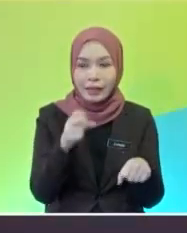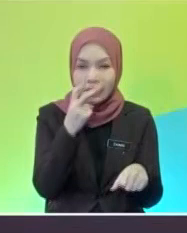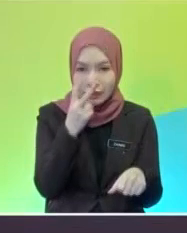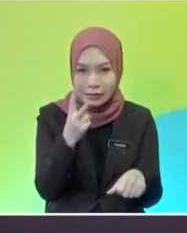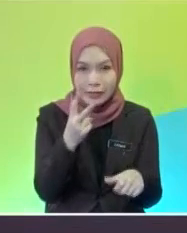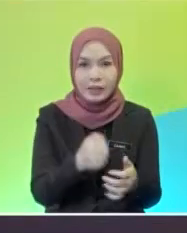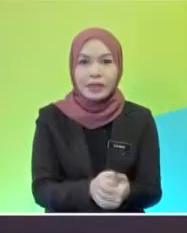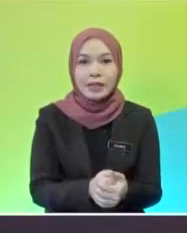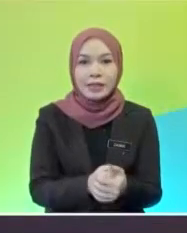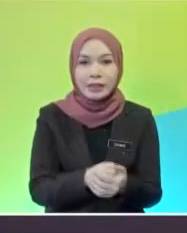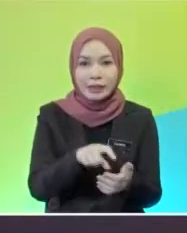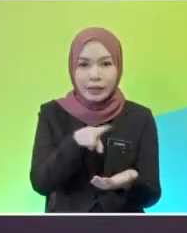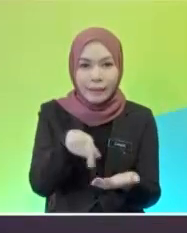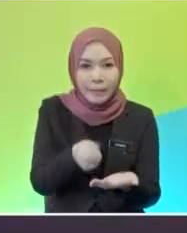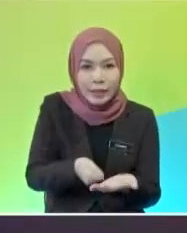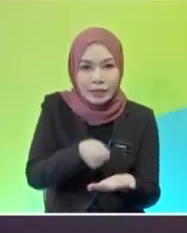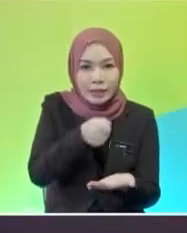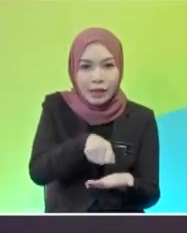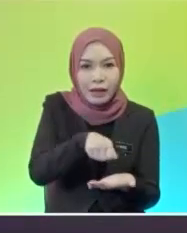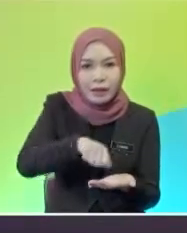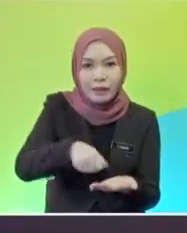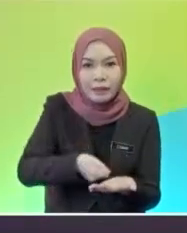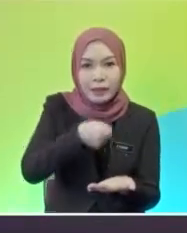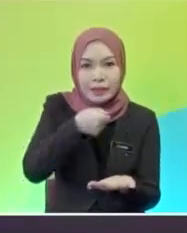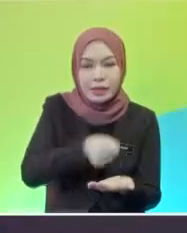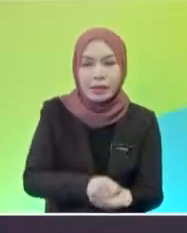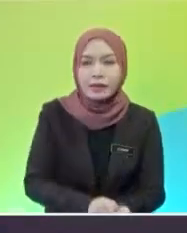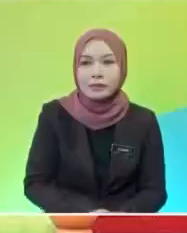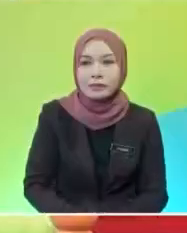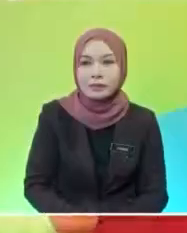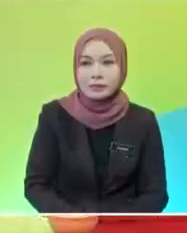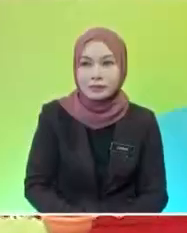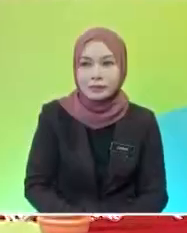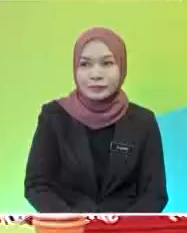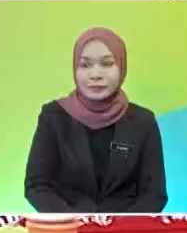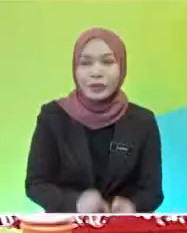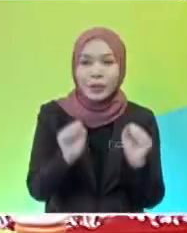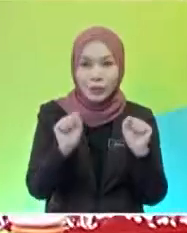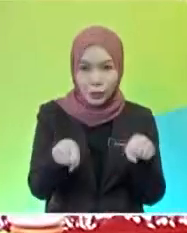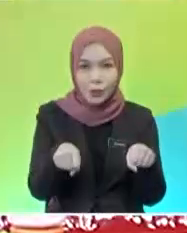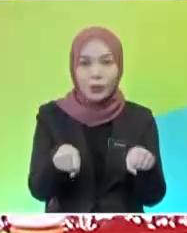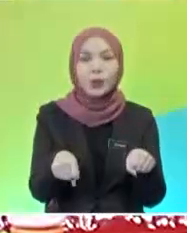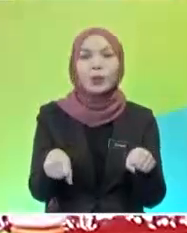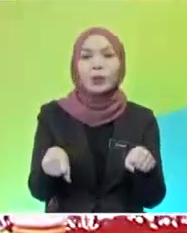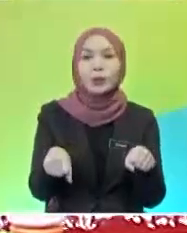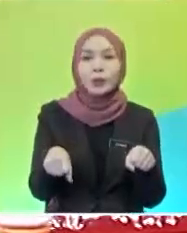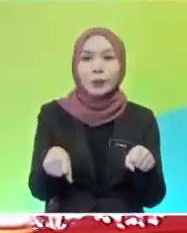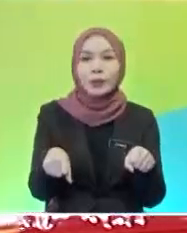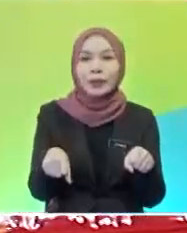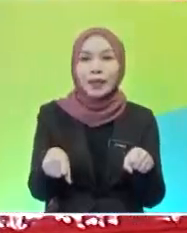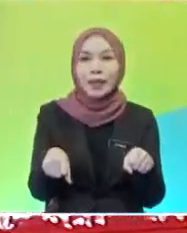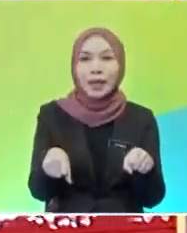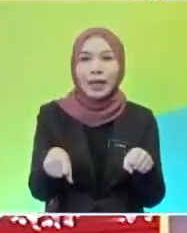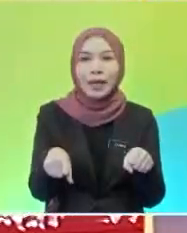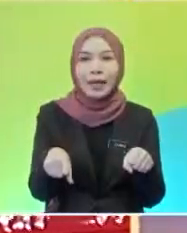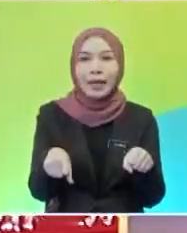and pizza. We have a toy pizza. Okay, yes, this is a toy. All right, you can put it next to slot